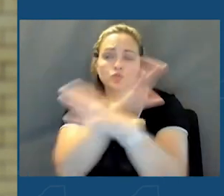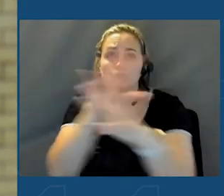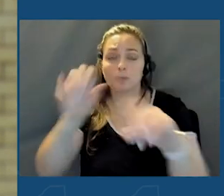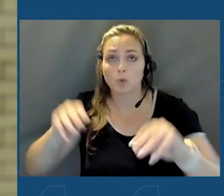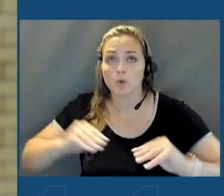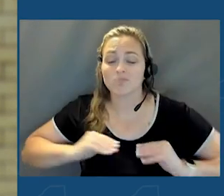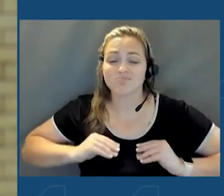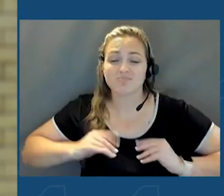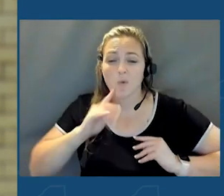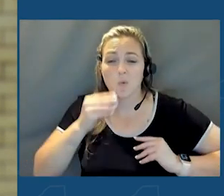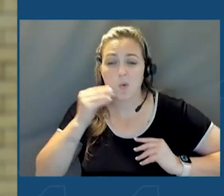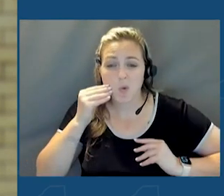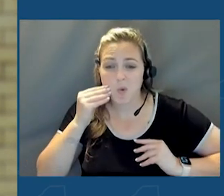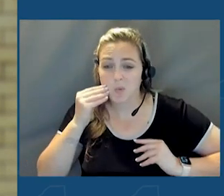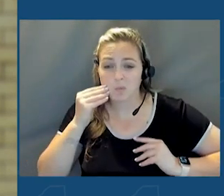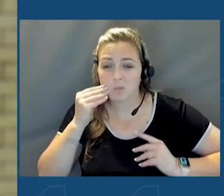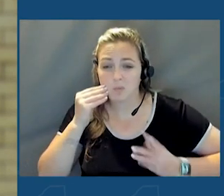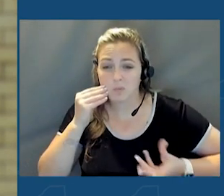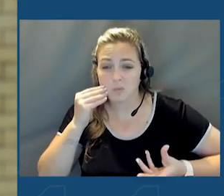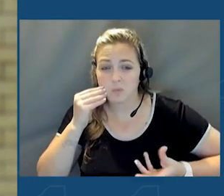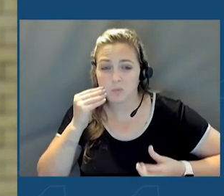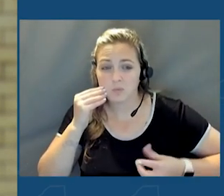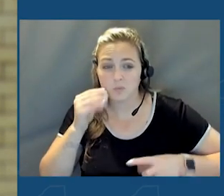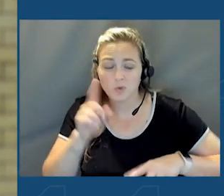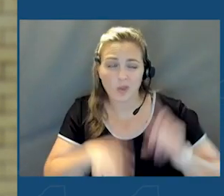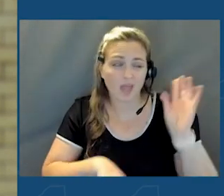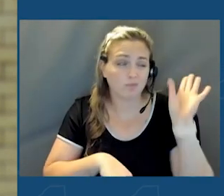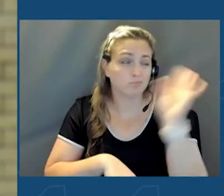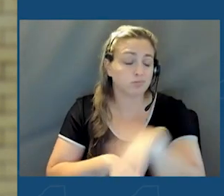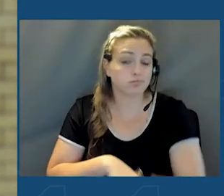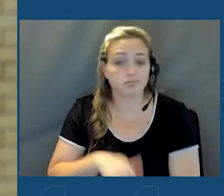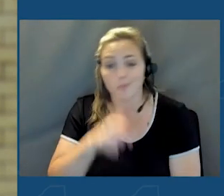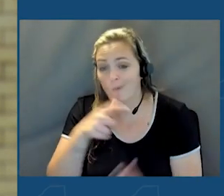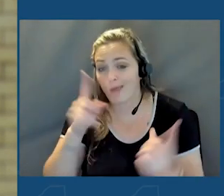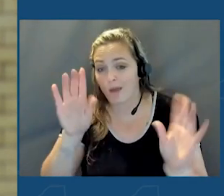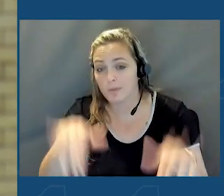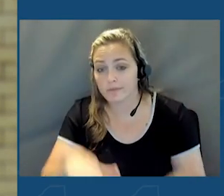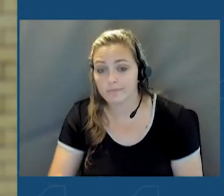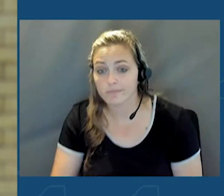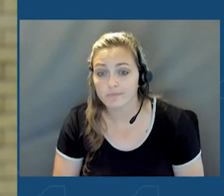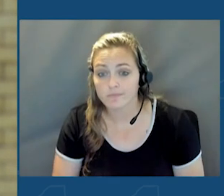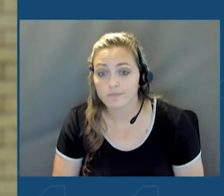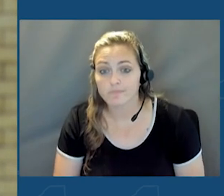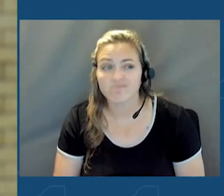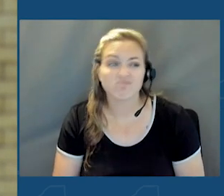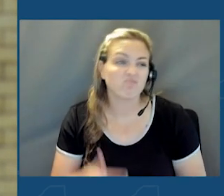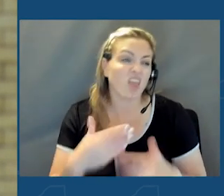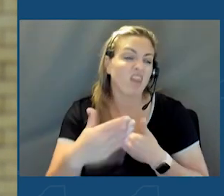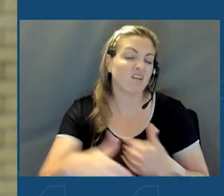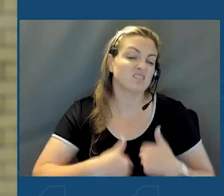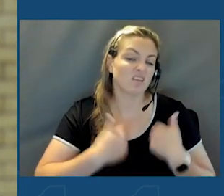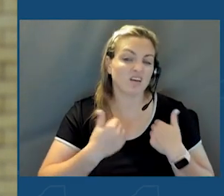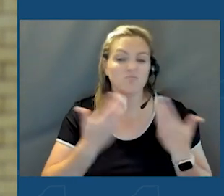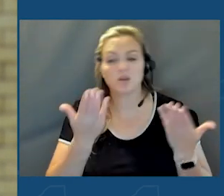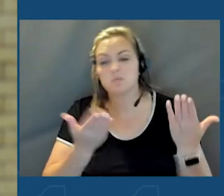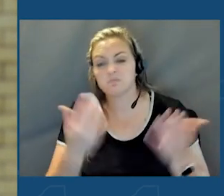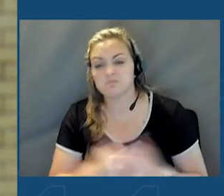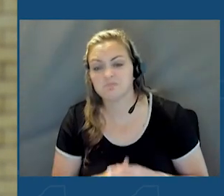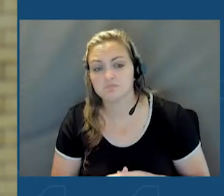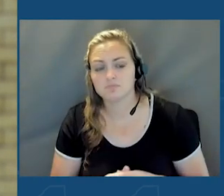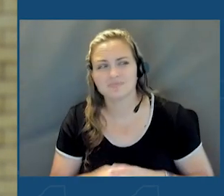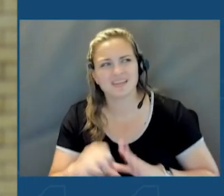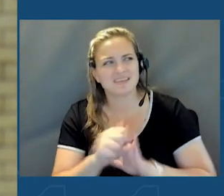so elusive, you don't even think about it anymore. It's just maybe my next life. A state